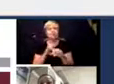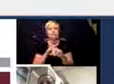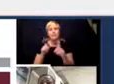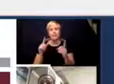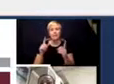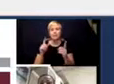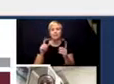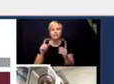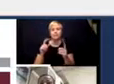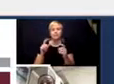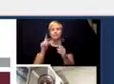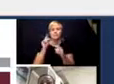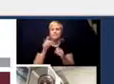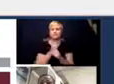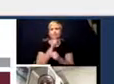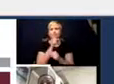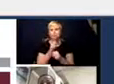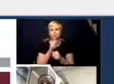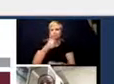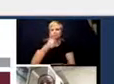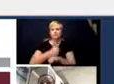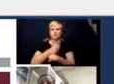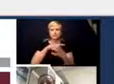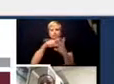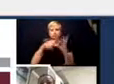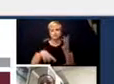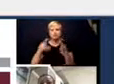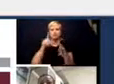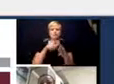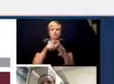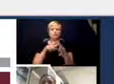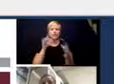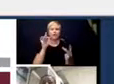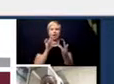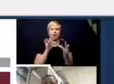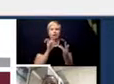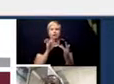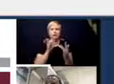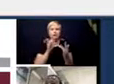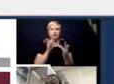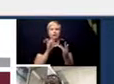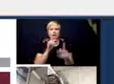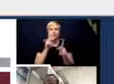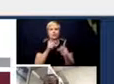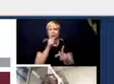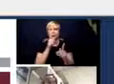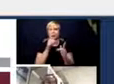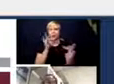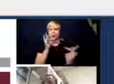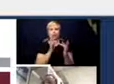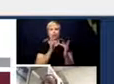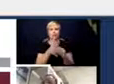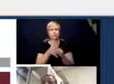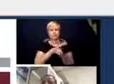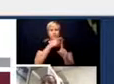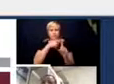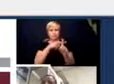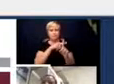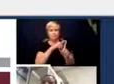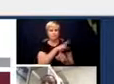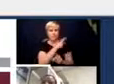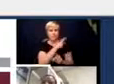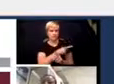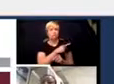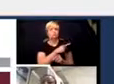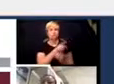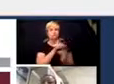that these elements are in place, that contacts with COVID-19 positive patients are reached quickly with a positive result, a goal of 48